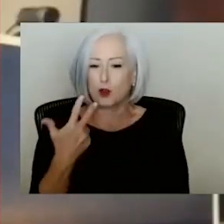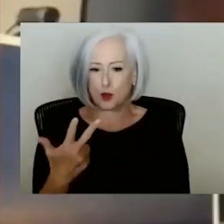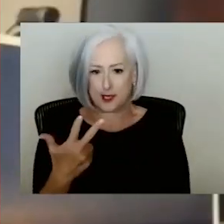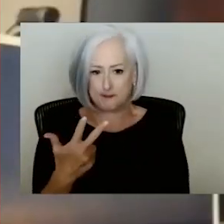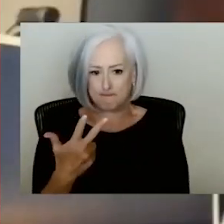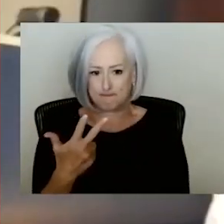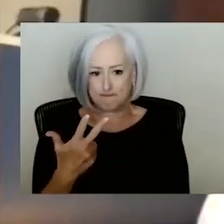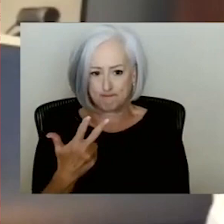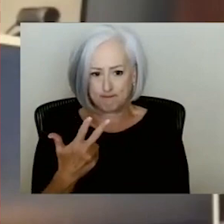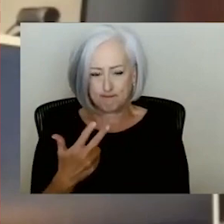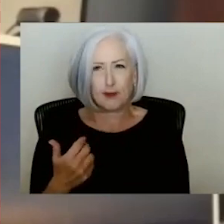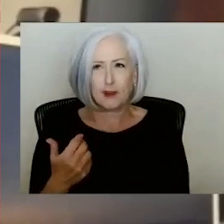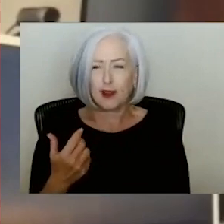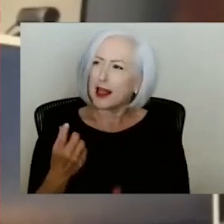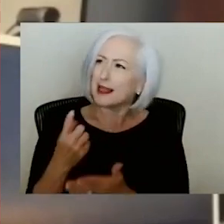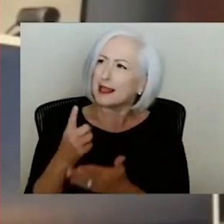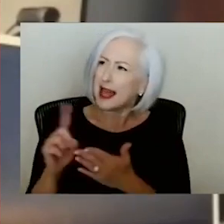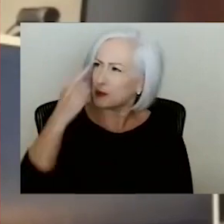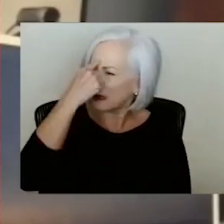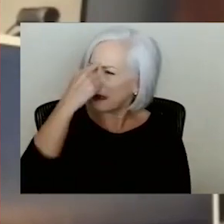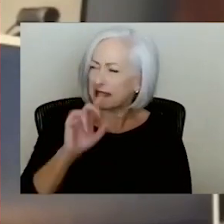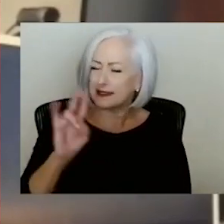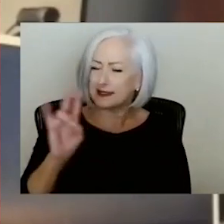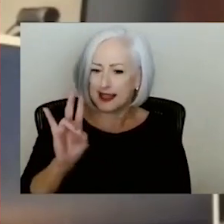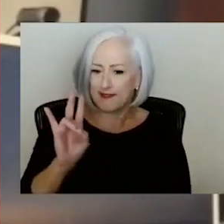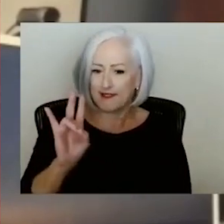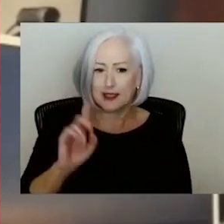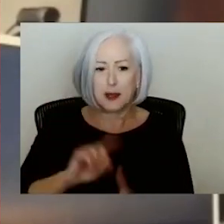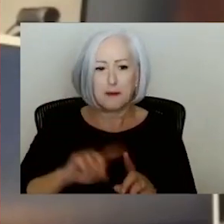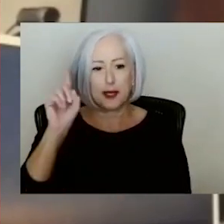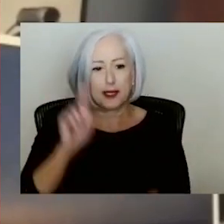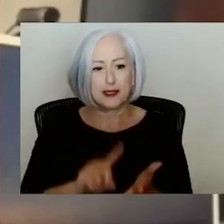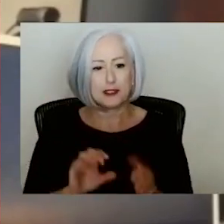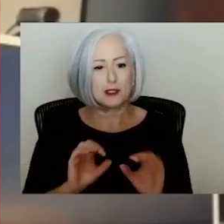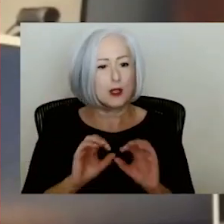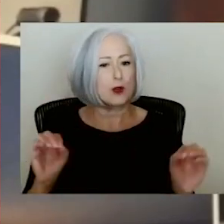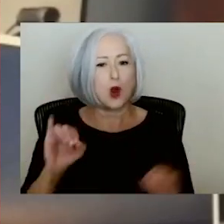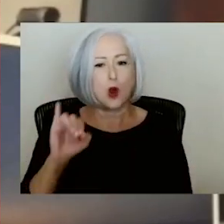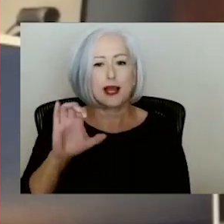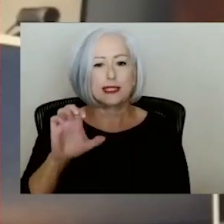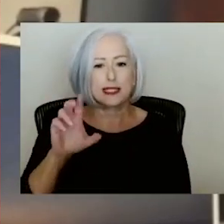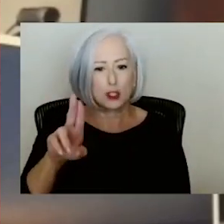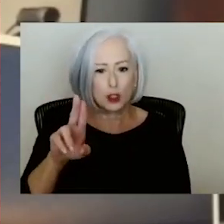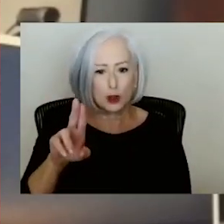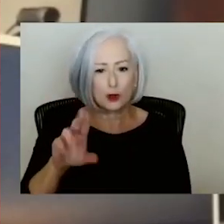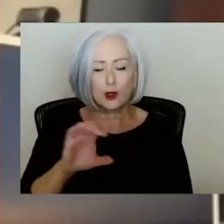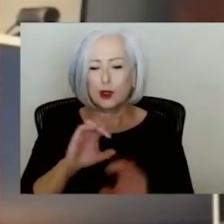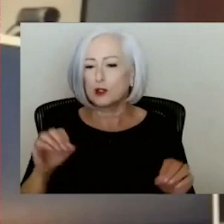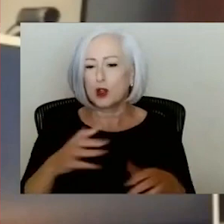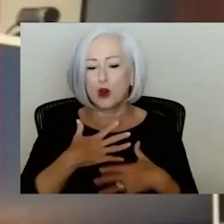had about 7 last week, but it did come down, and nobody's in ICU. Obviously, nobody's intubated.